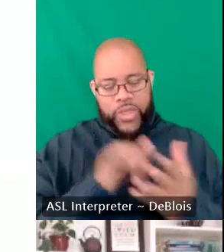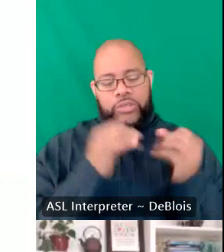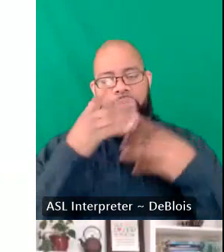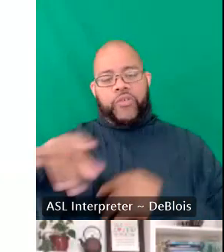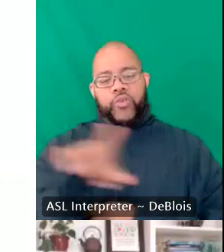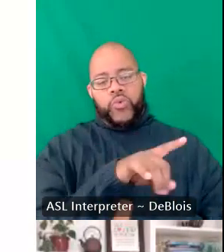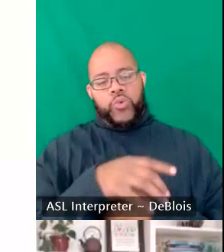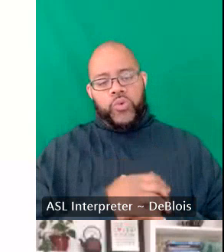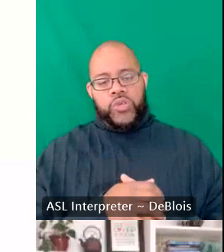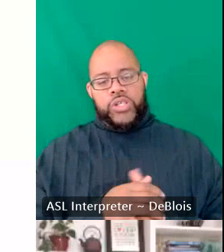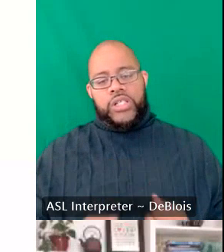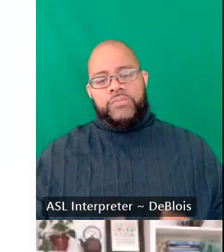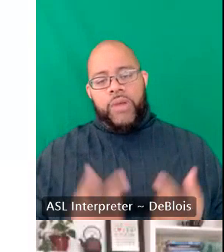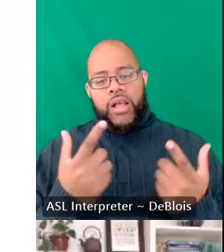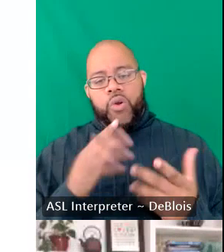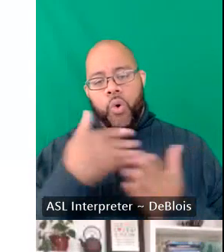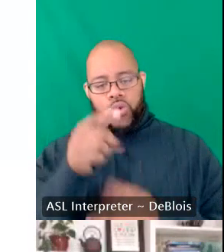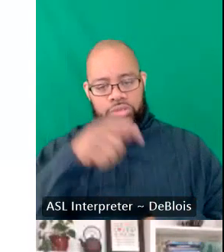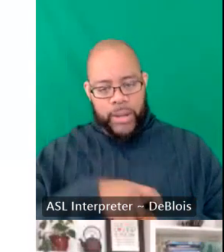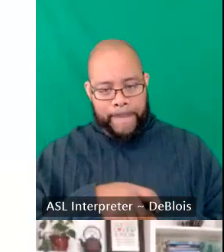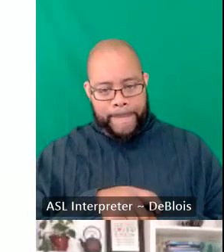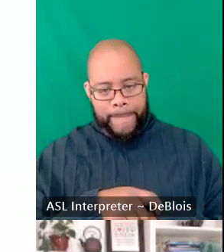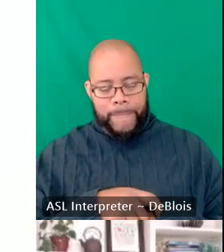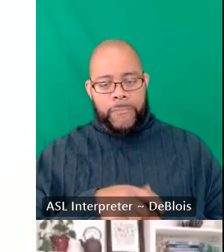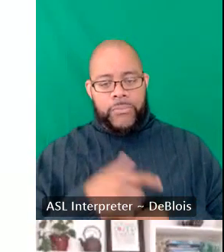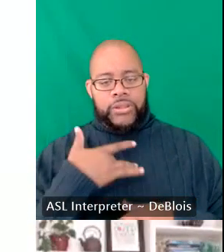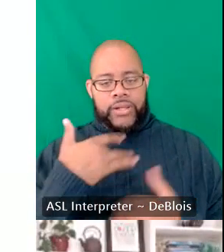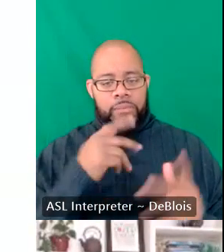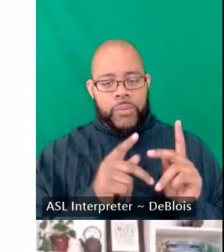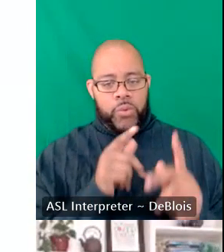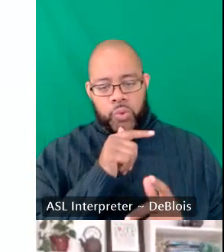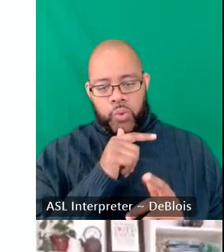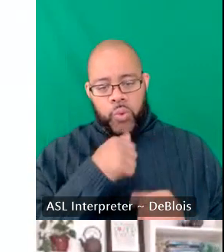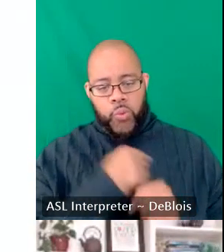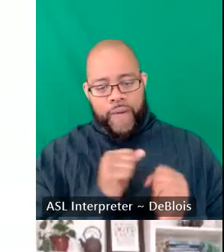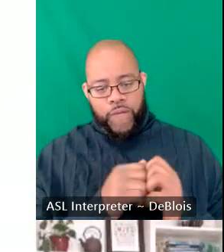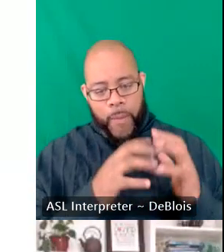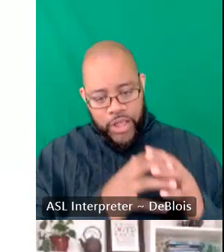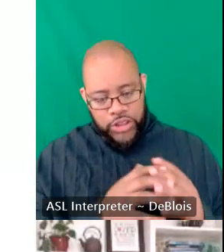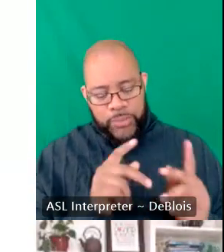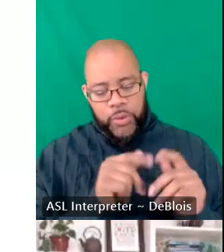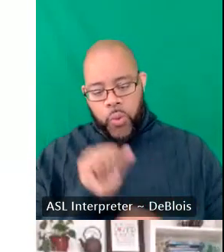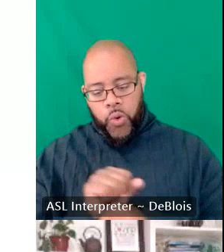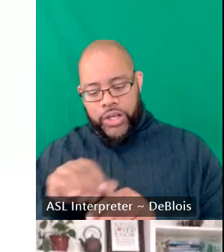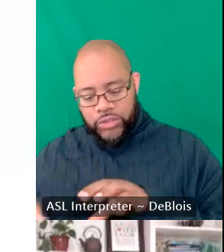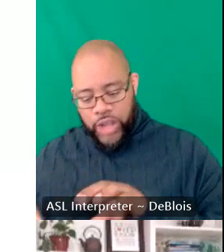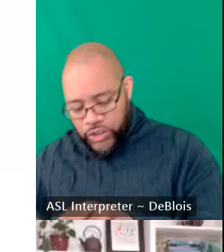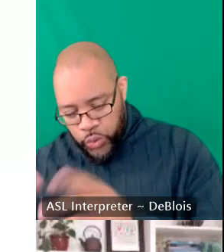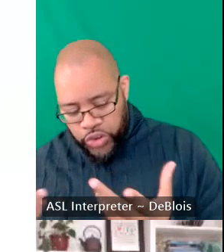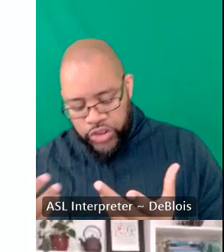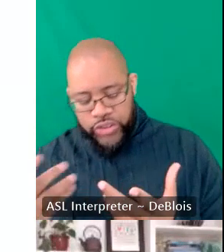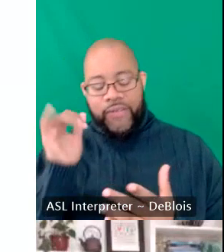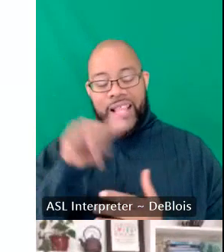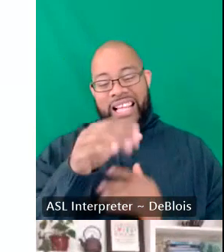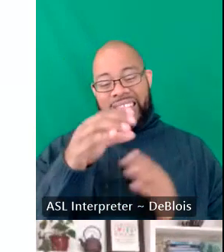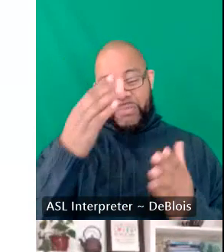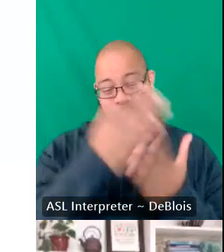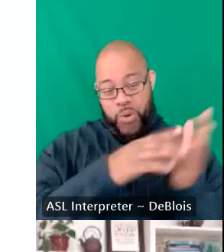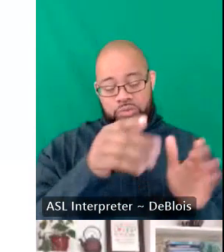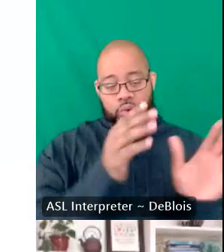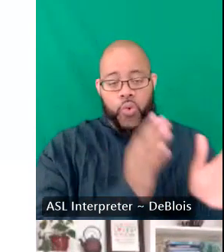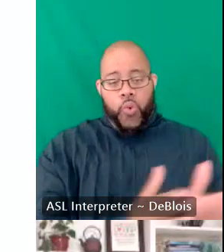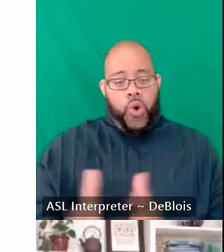you spend all of your time, right? We tend to have folks who work in formulation, folks who work in execution, is that this section is